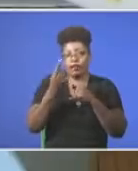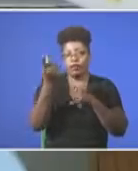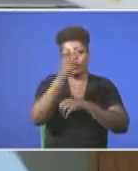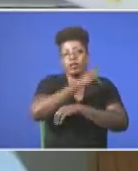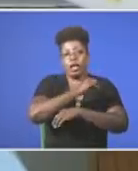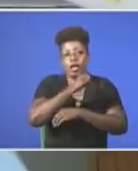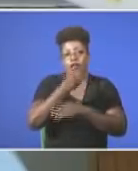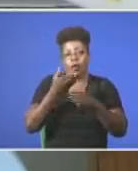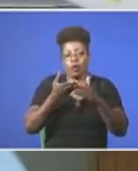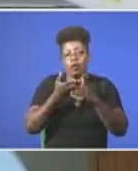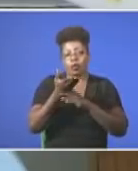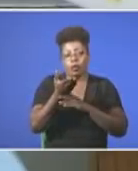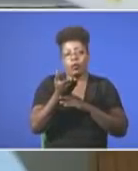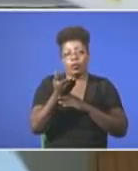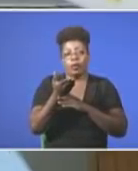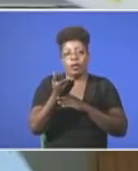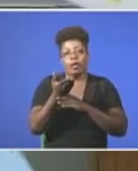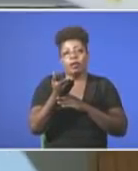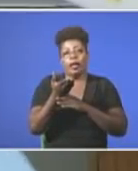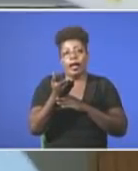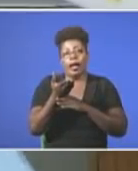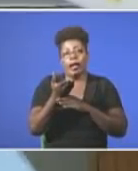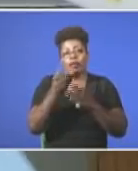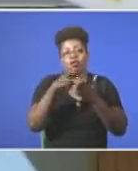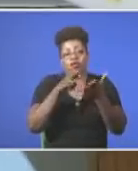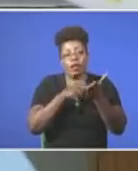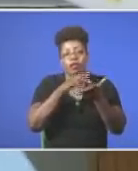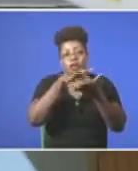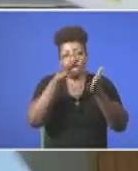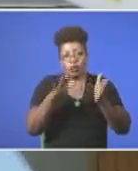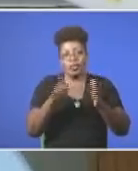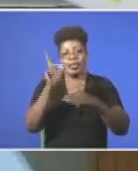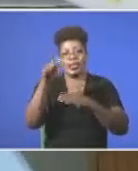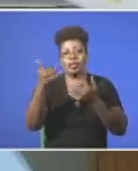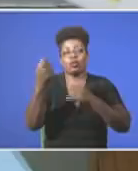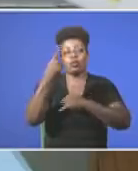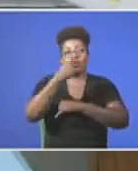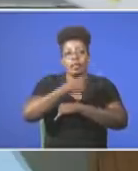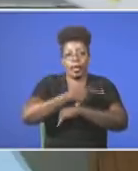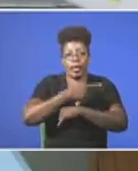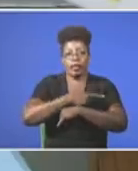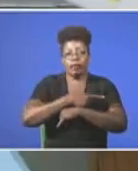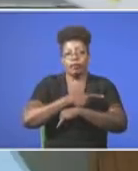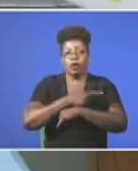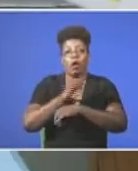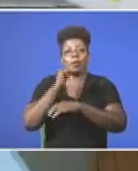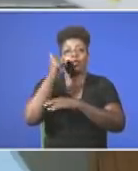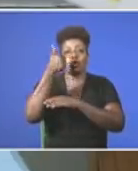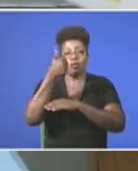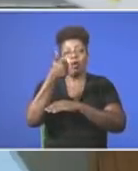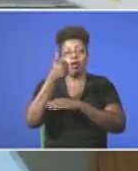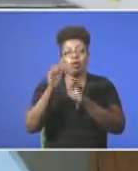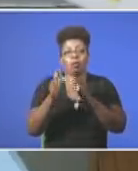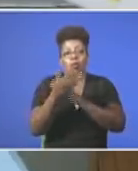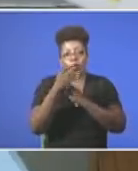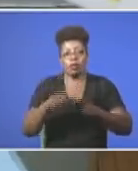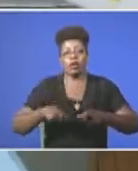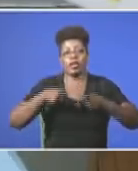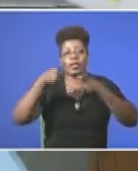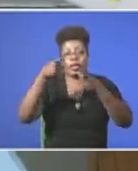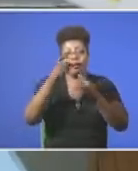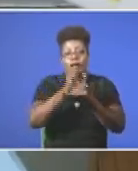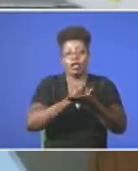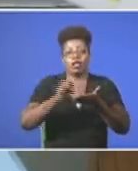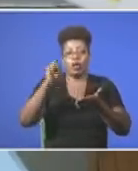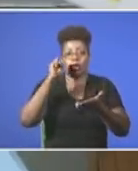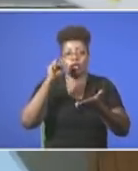step, registering students. Later today, or more likely tomorrow morning, we'll start issuing the scholarship notices to those